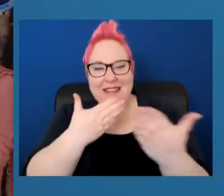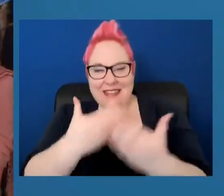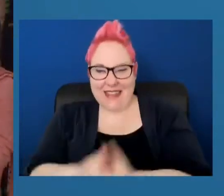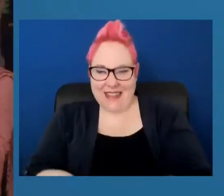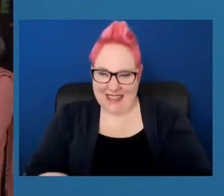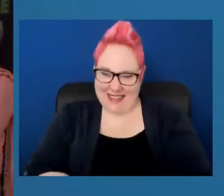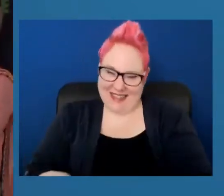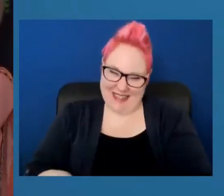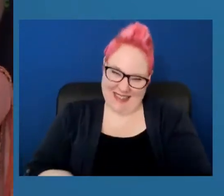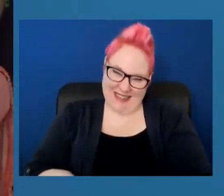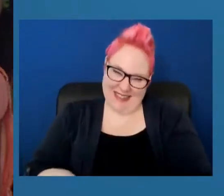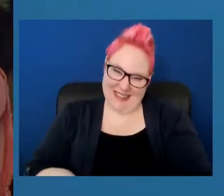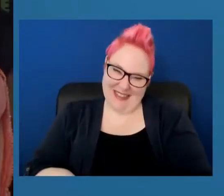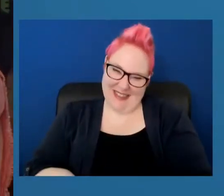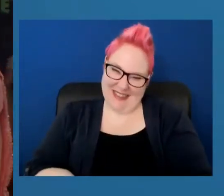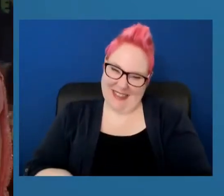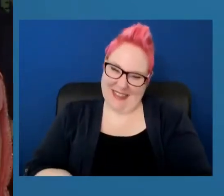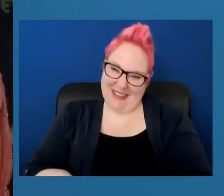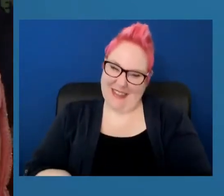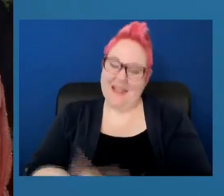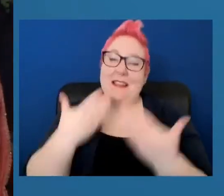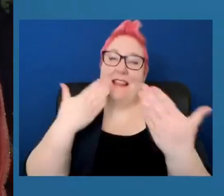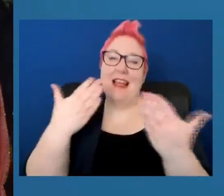Thank you.